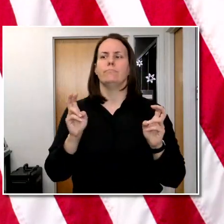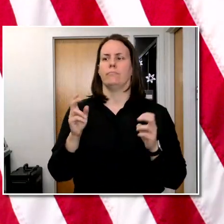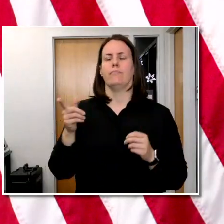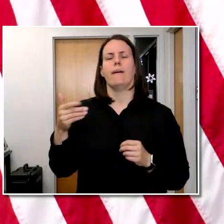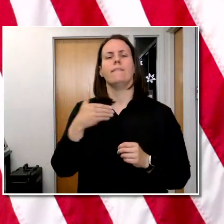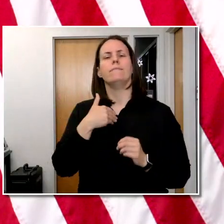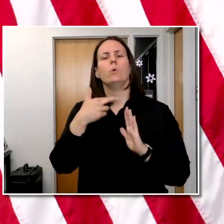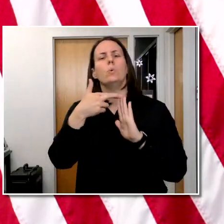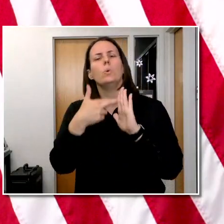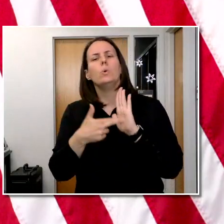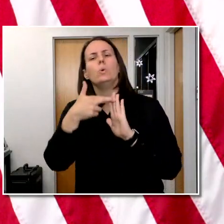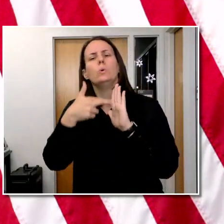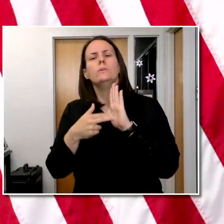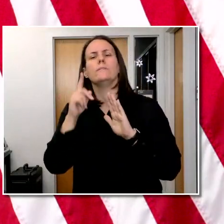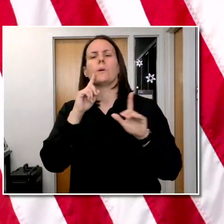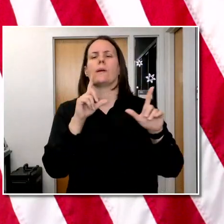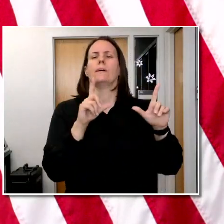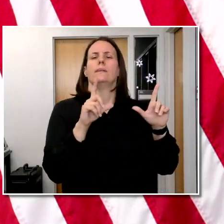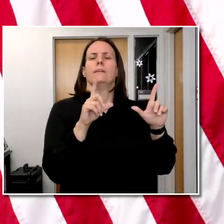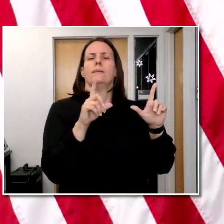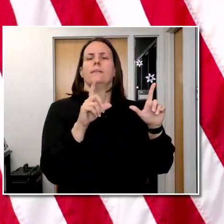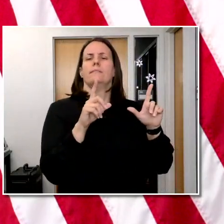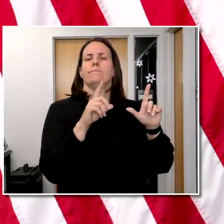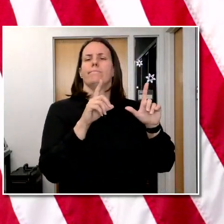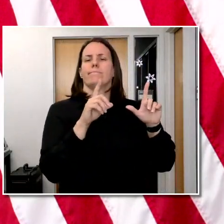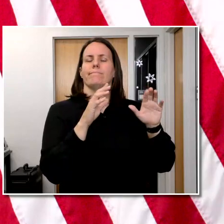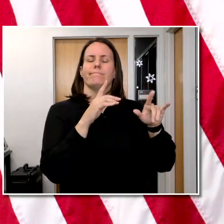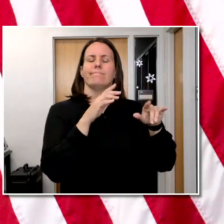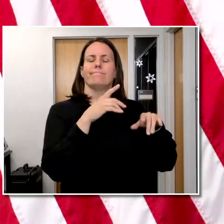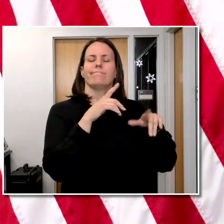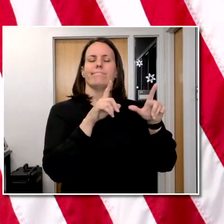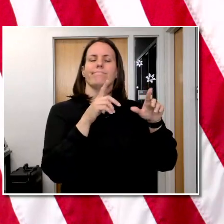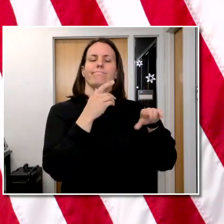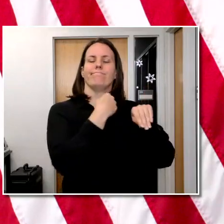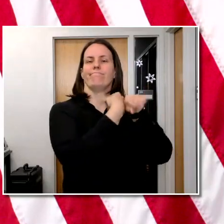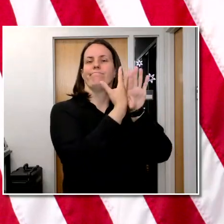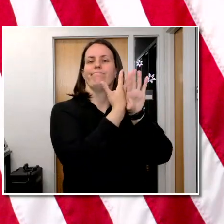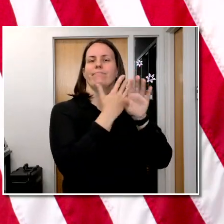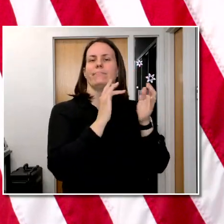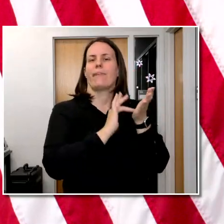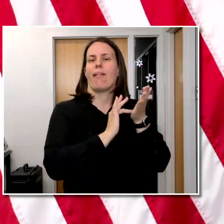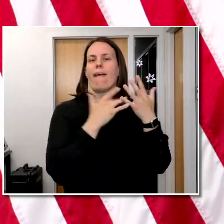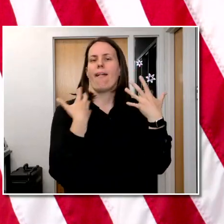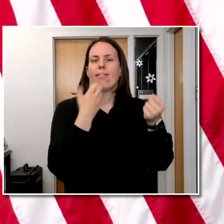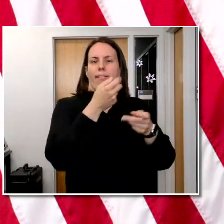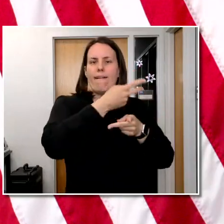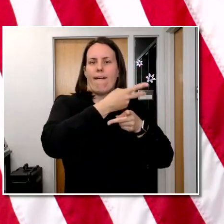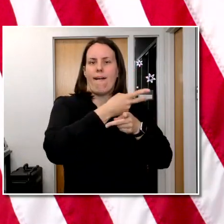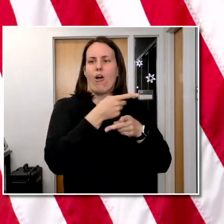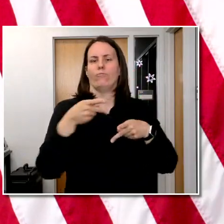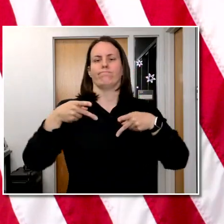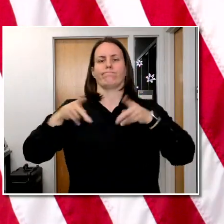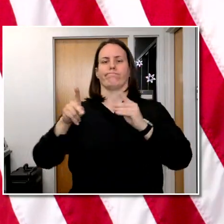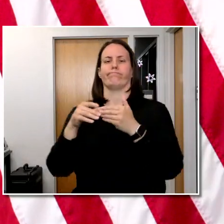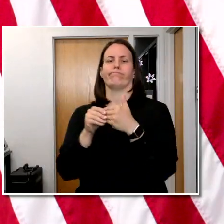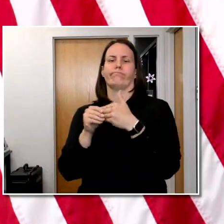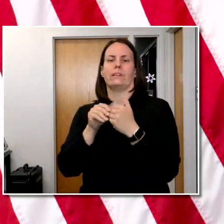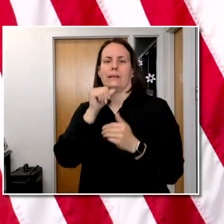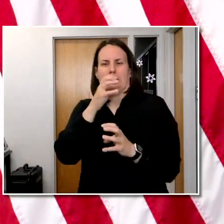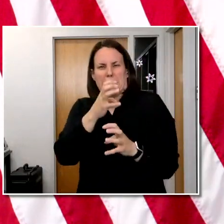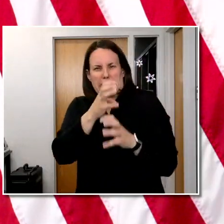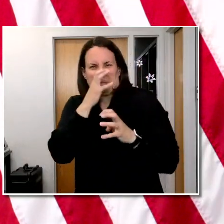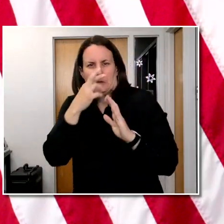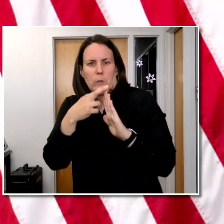using telehealth to support Wisconsinites who need to access resources for mental health and substance use disorder